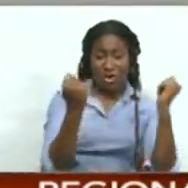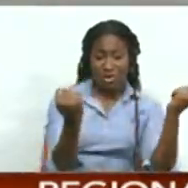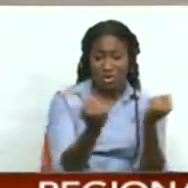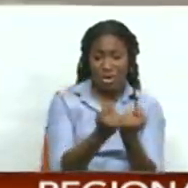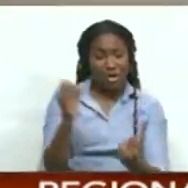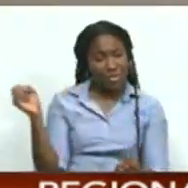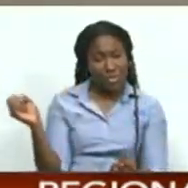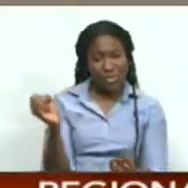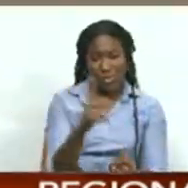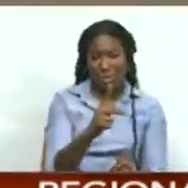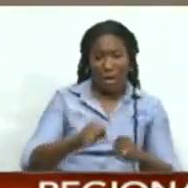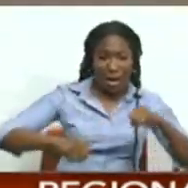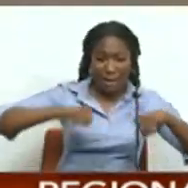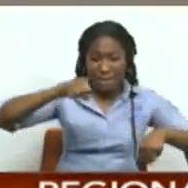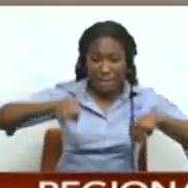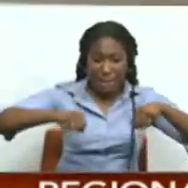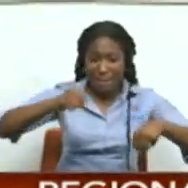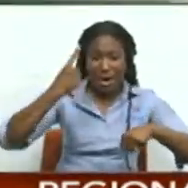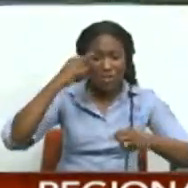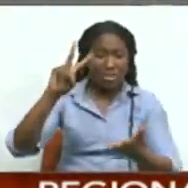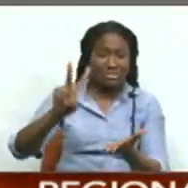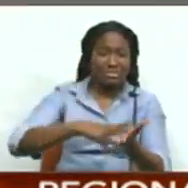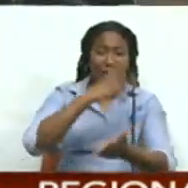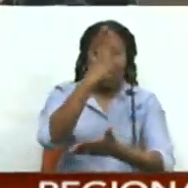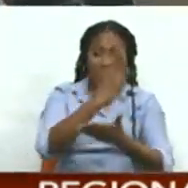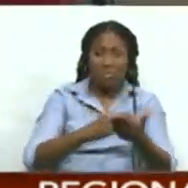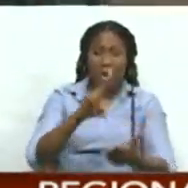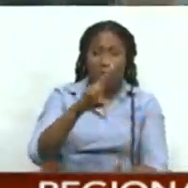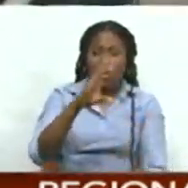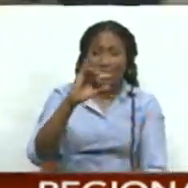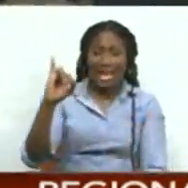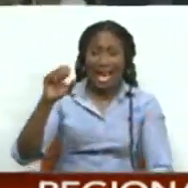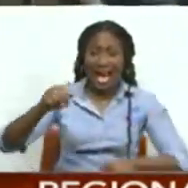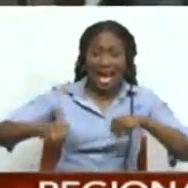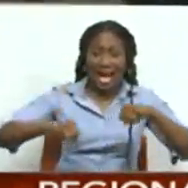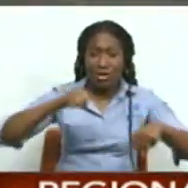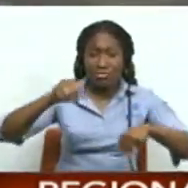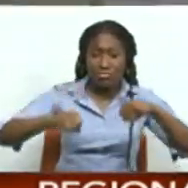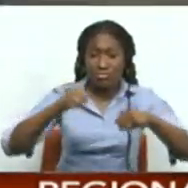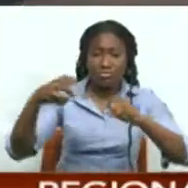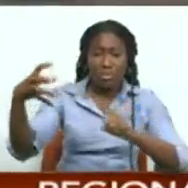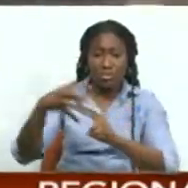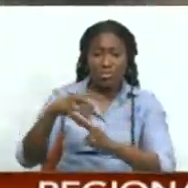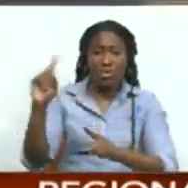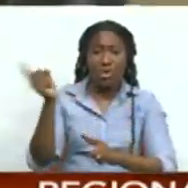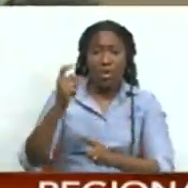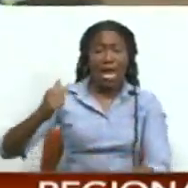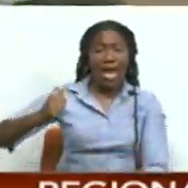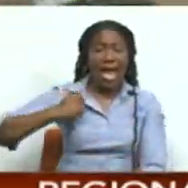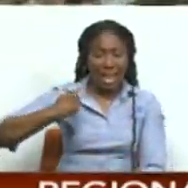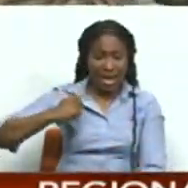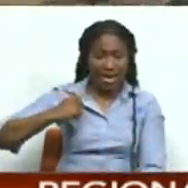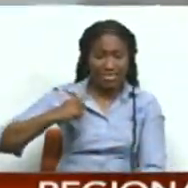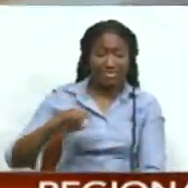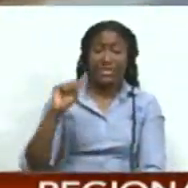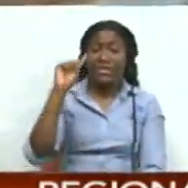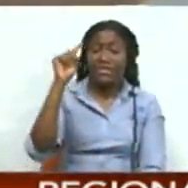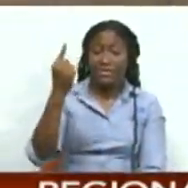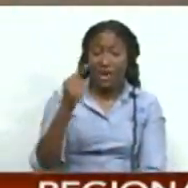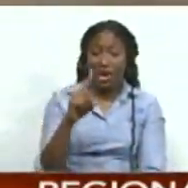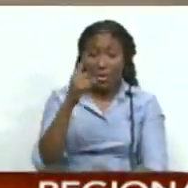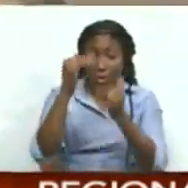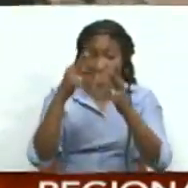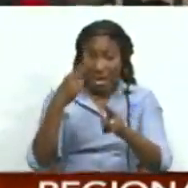time for the second leg of the 2024 UCI Track Nations Cup in Milton, Canada. First up was Akil Campbell riding in the